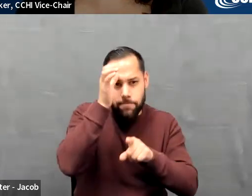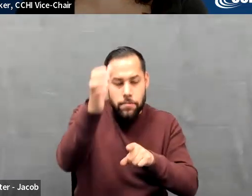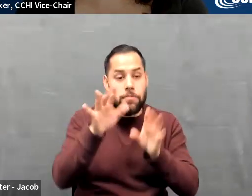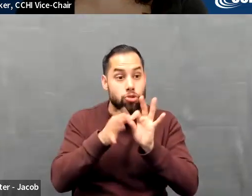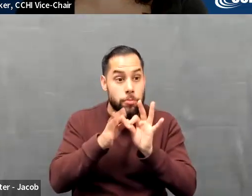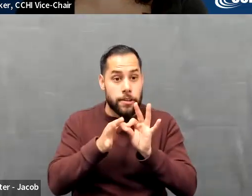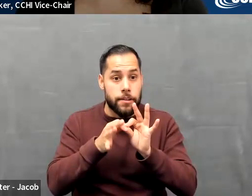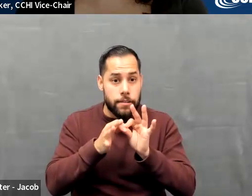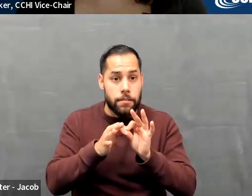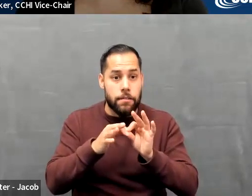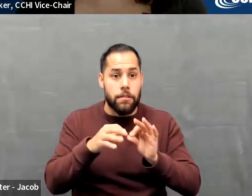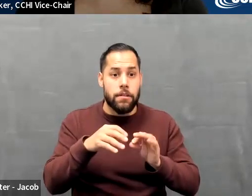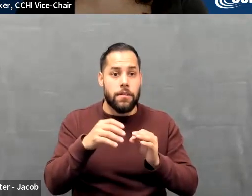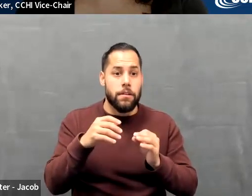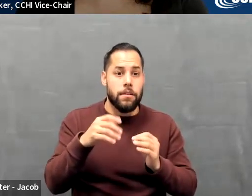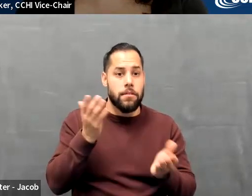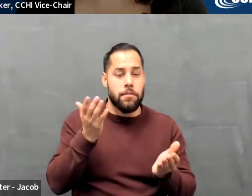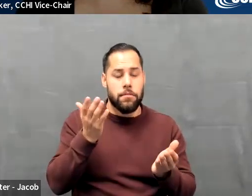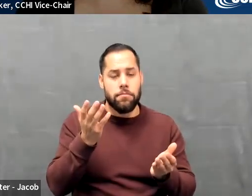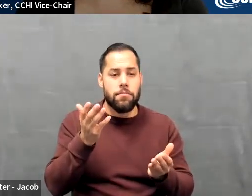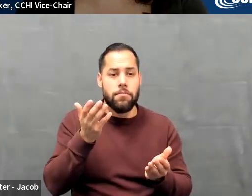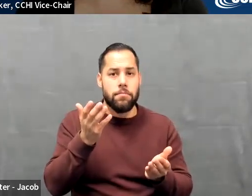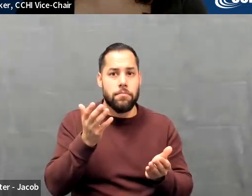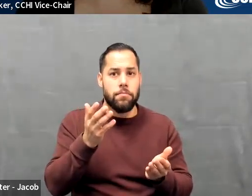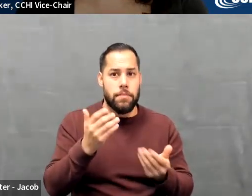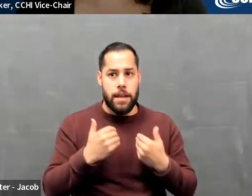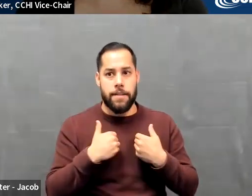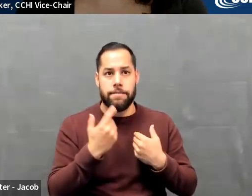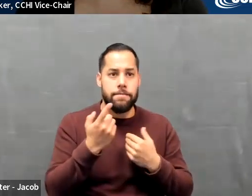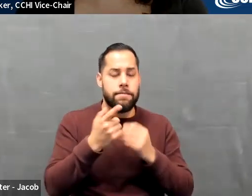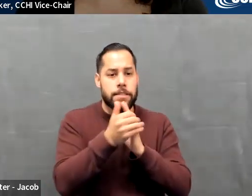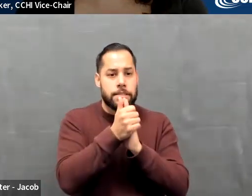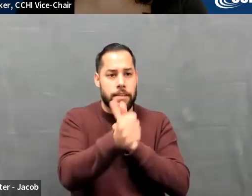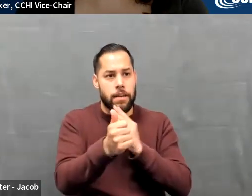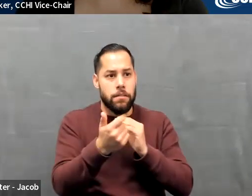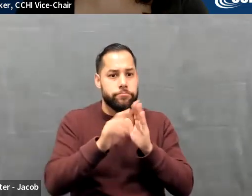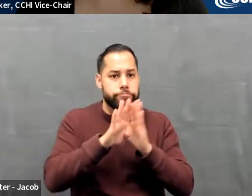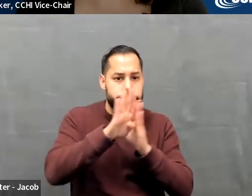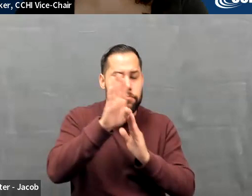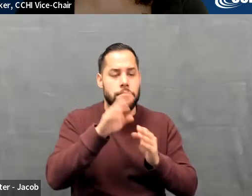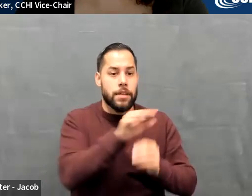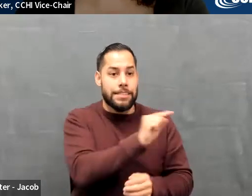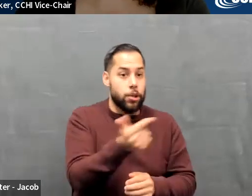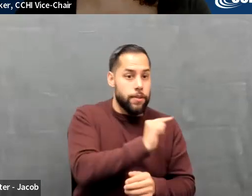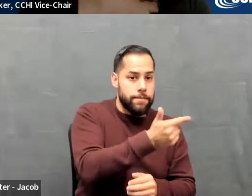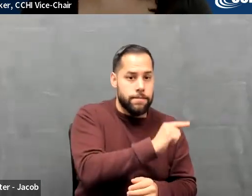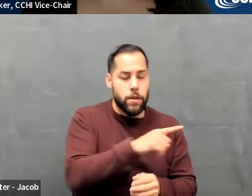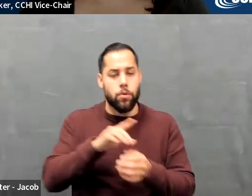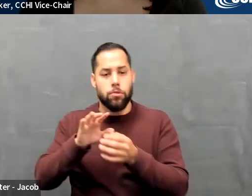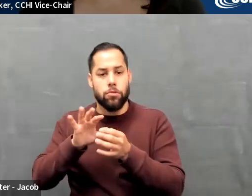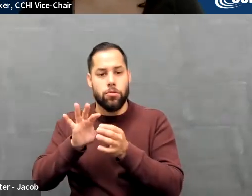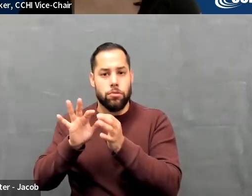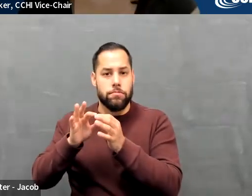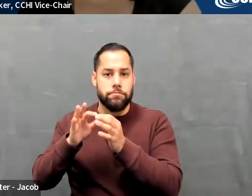interpreting. You know, someone may not be able to have a skill to do consecutive or simultaneous right now, but they have to